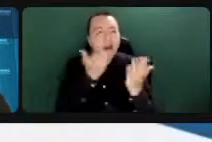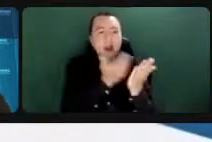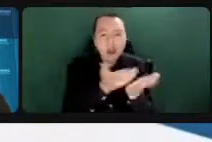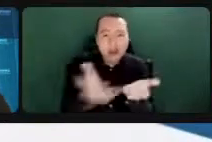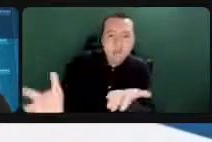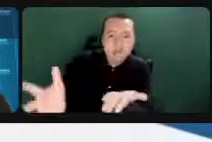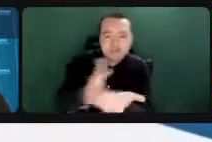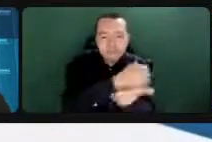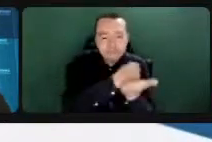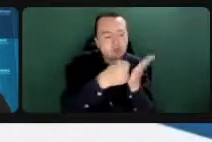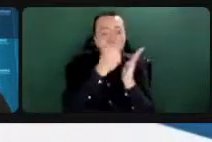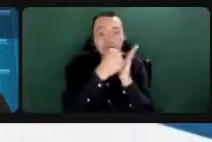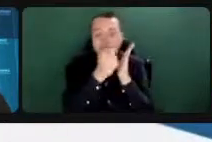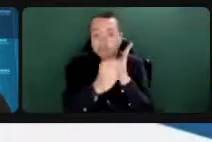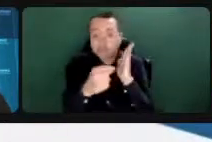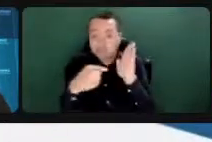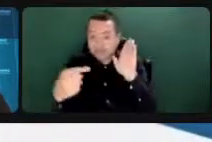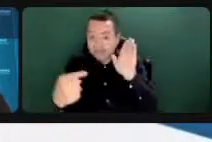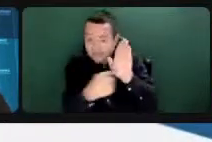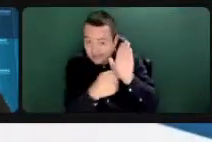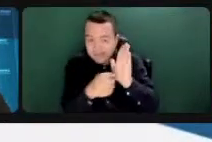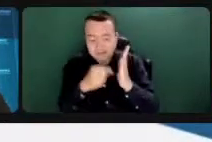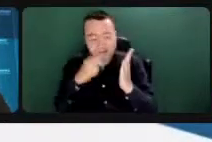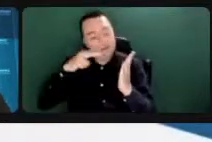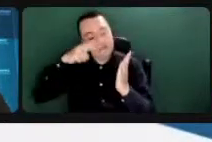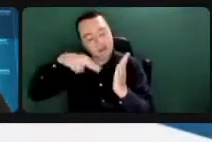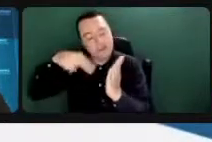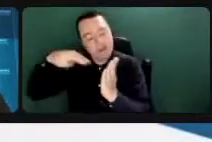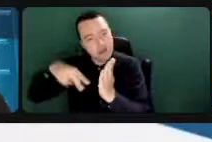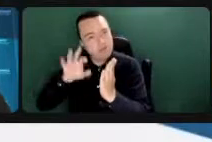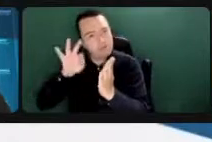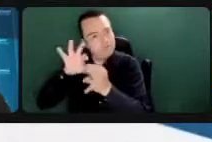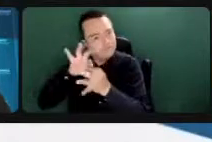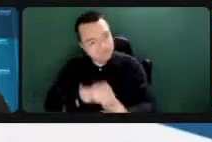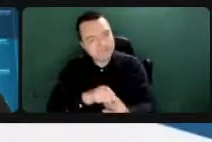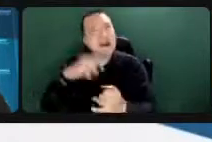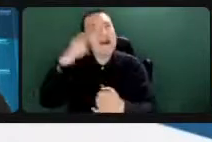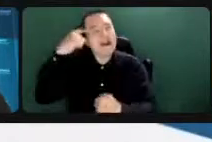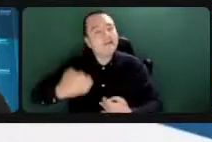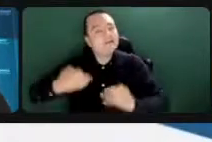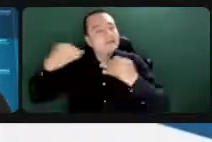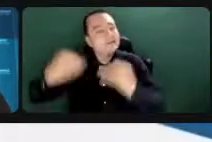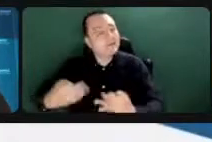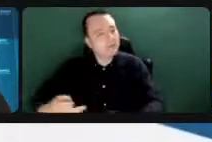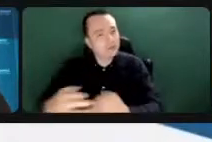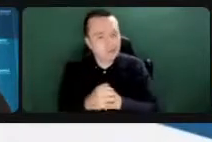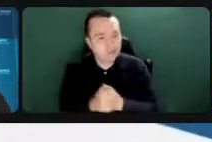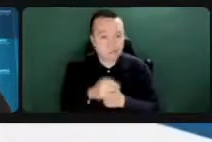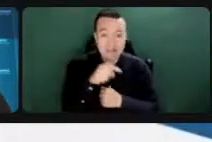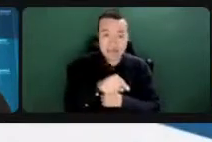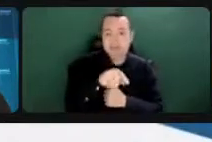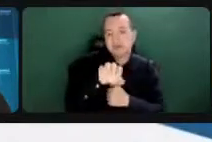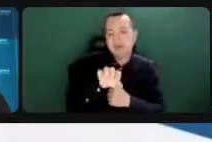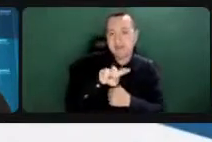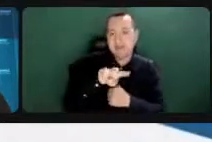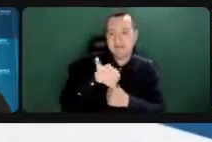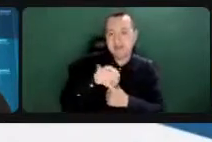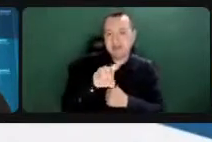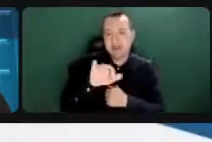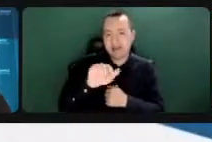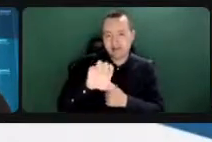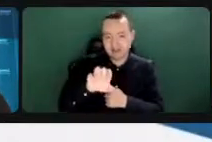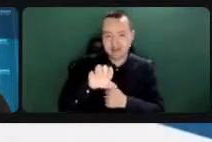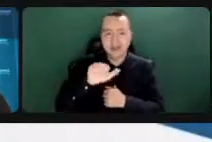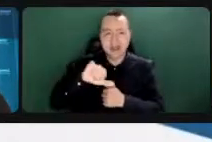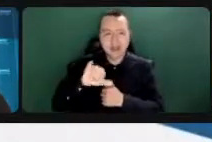Aid, really allows us to identify and summarize best evidence that will support such